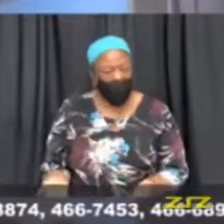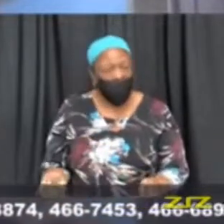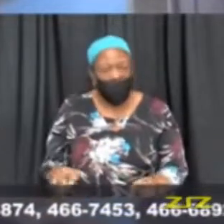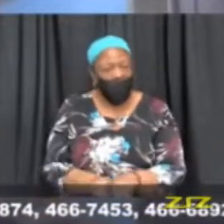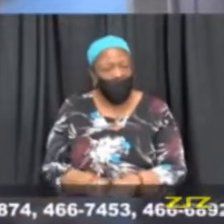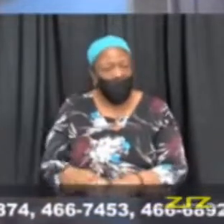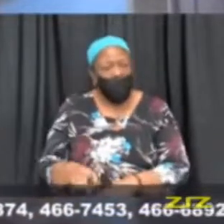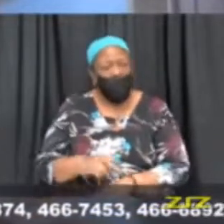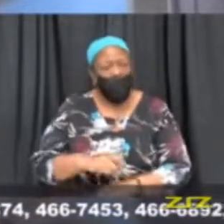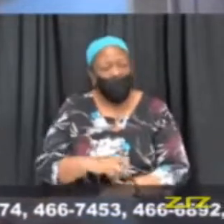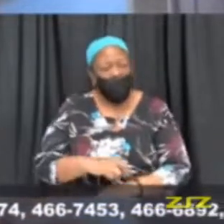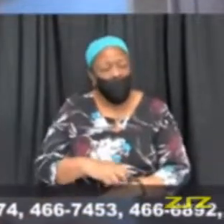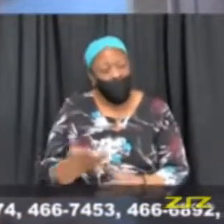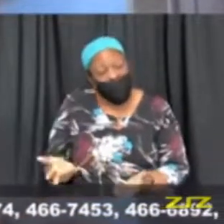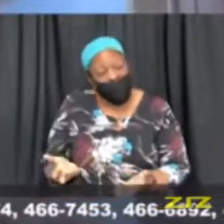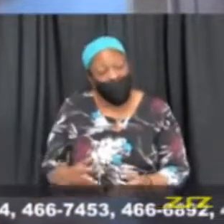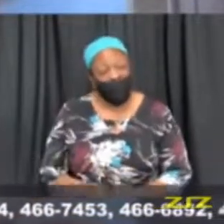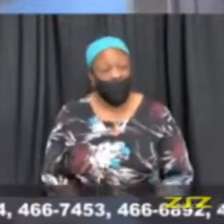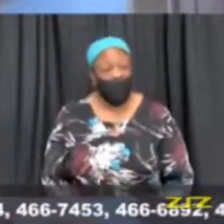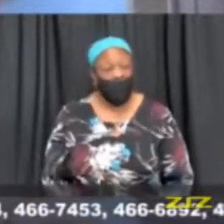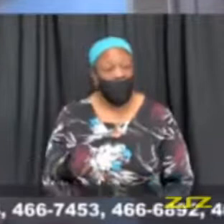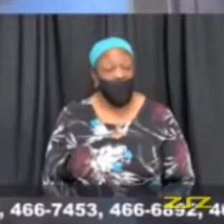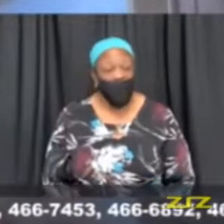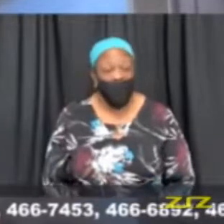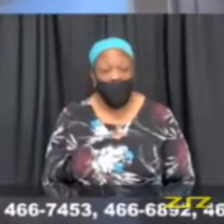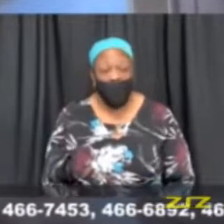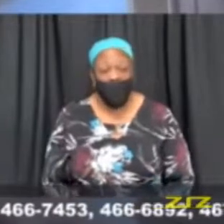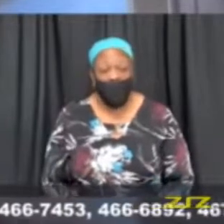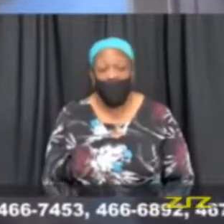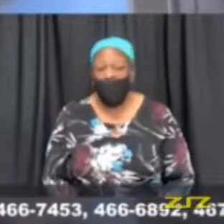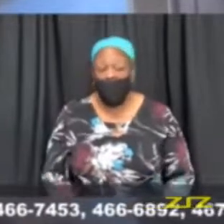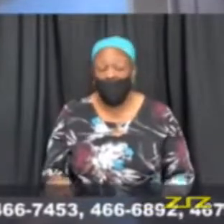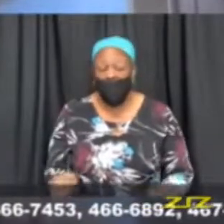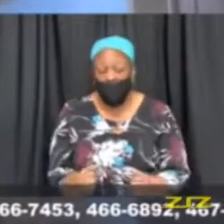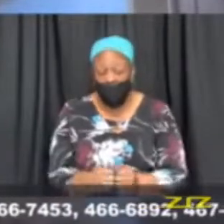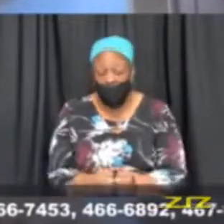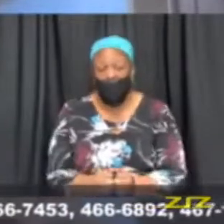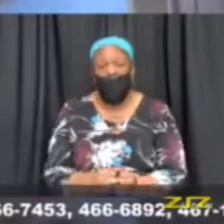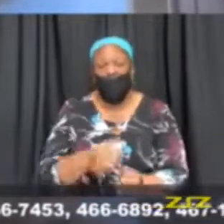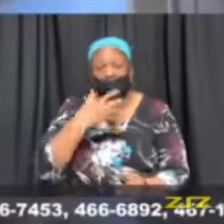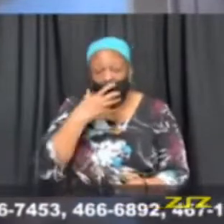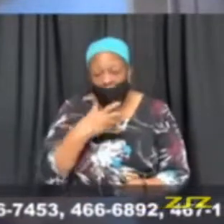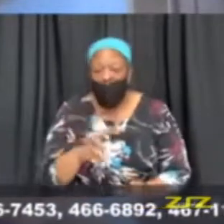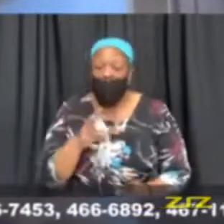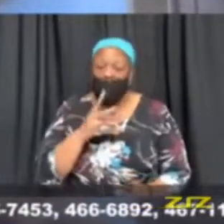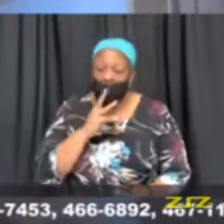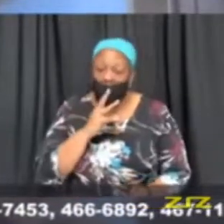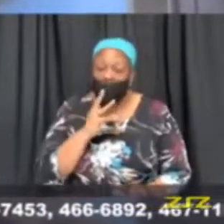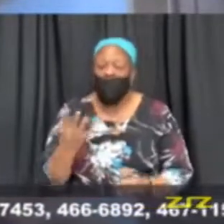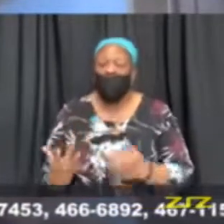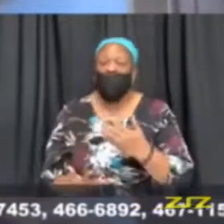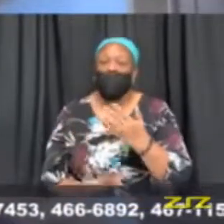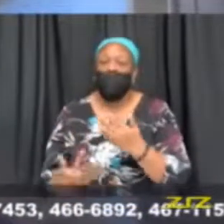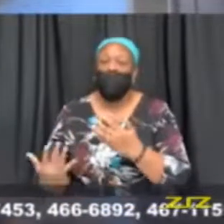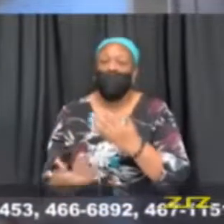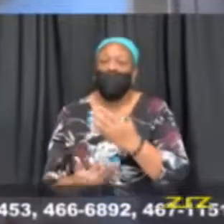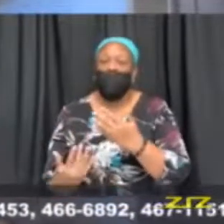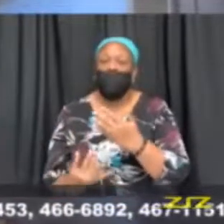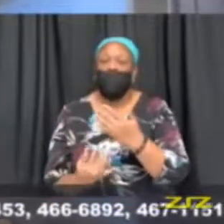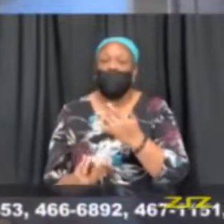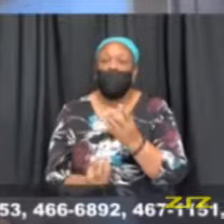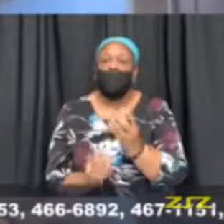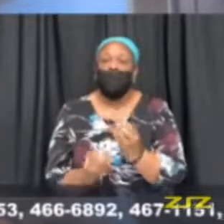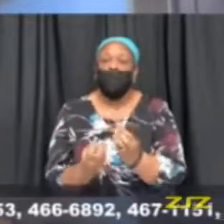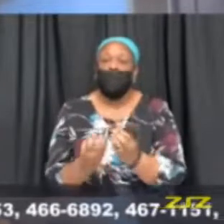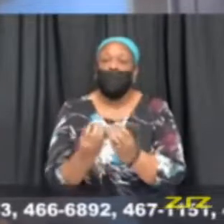and together with that hot water that's heated up and boils, that comes up to the surface